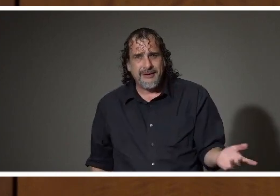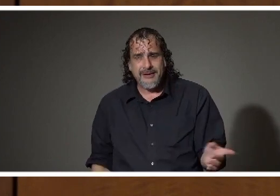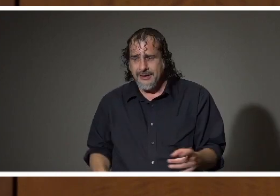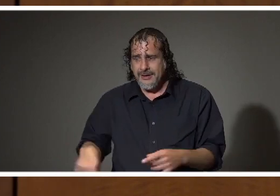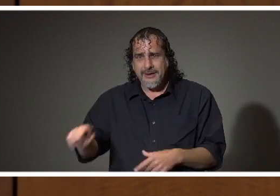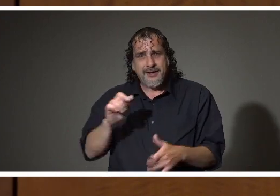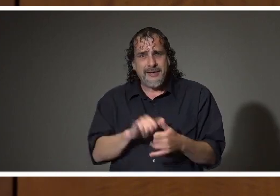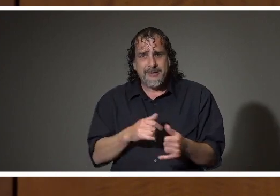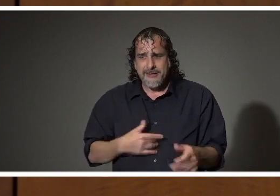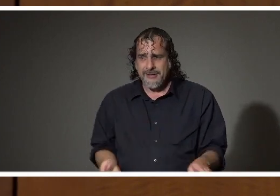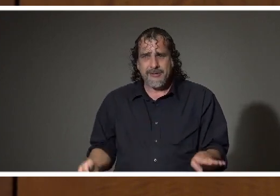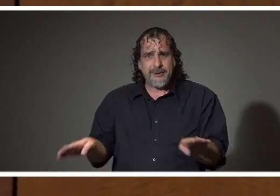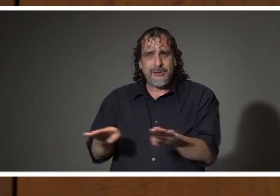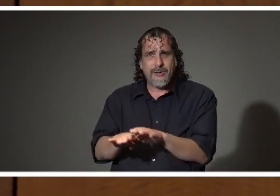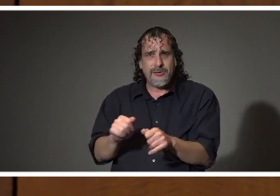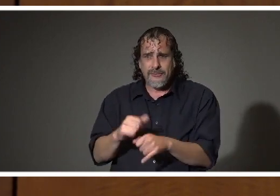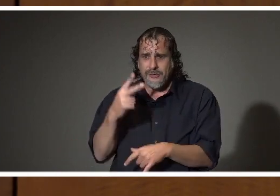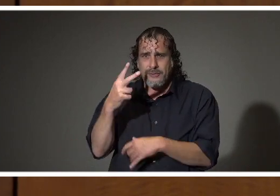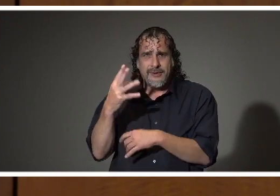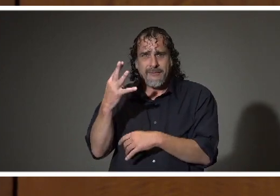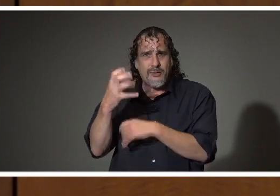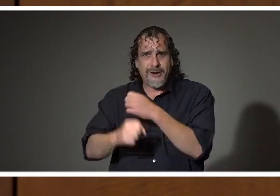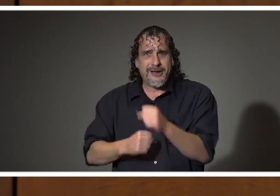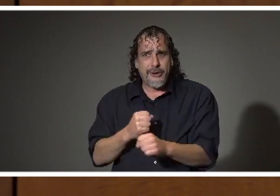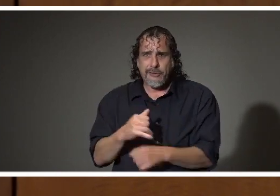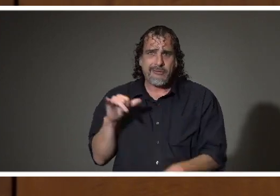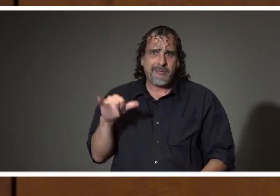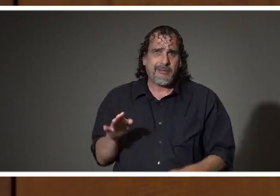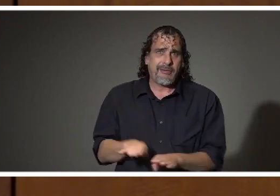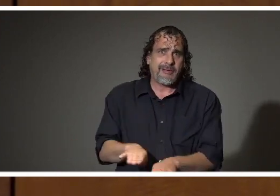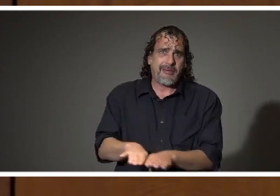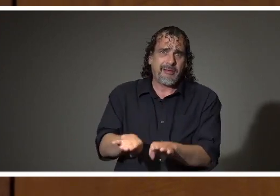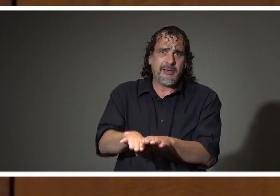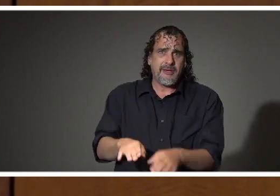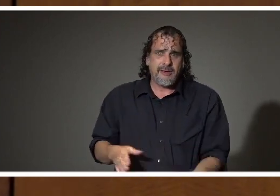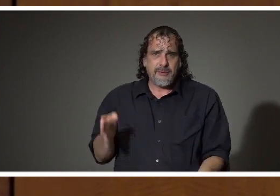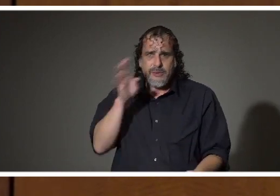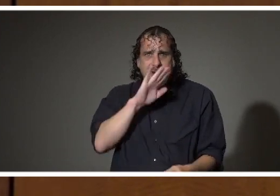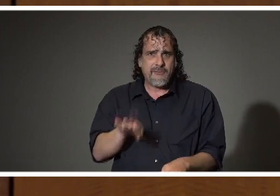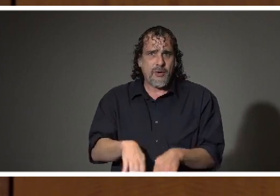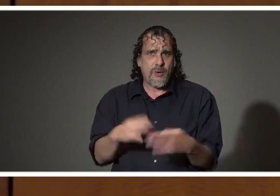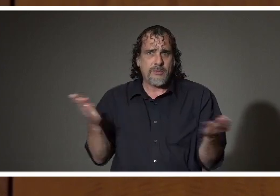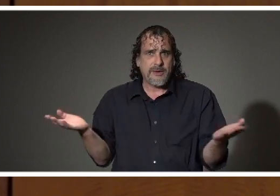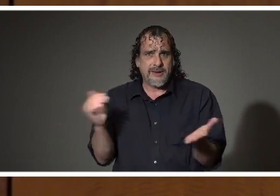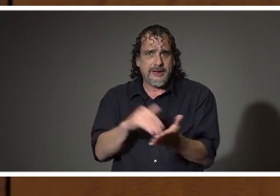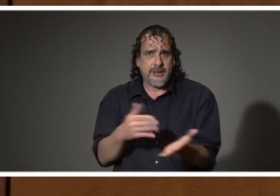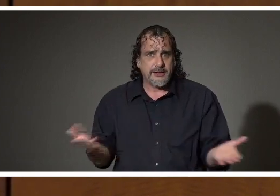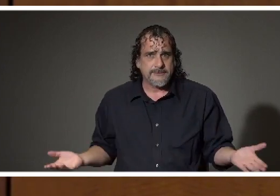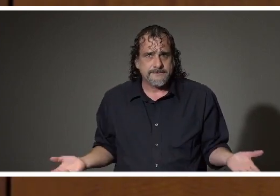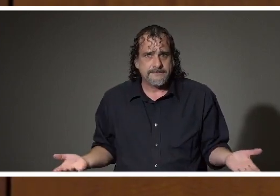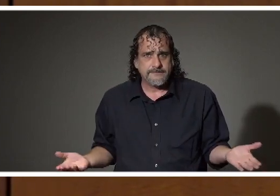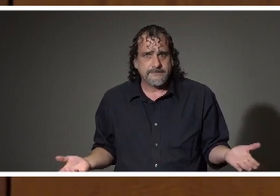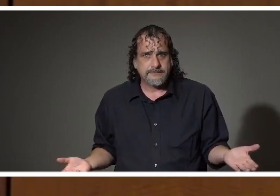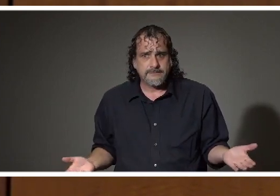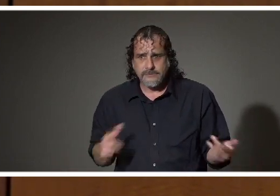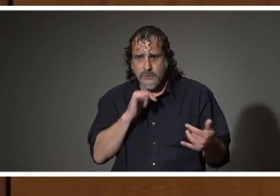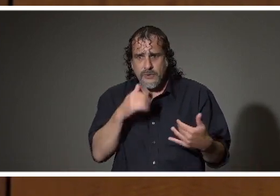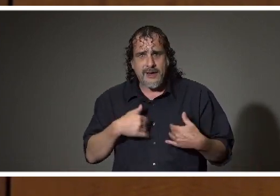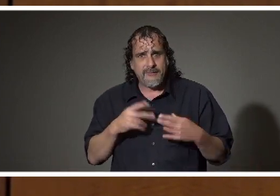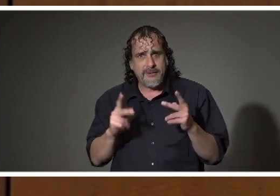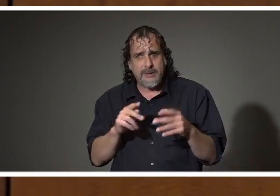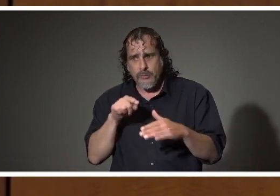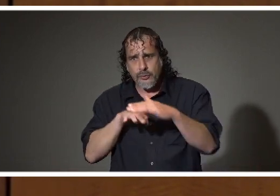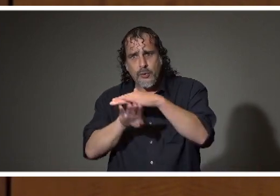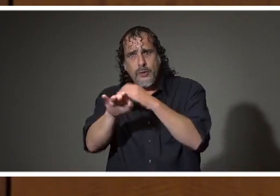closed for the next 3 or 4 years. And they're not ever going to open back up because they're not going to have any people there to